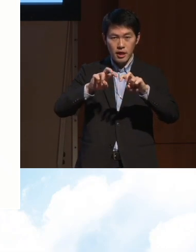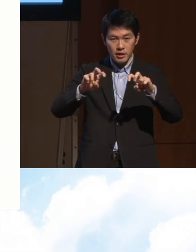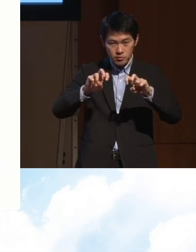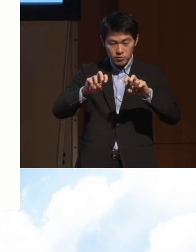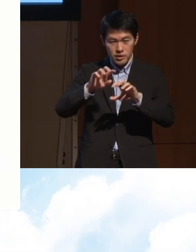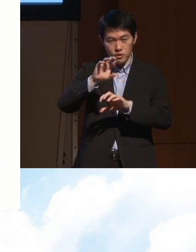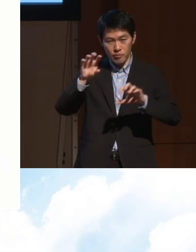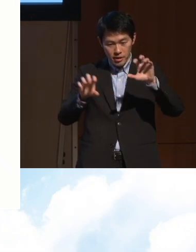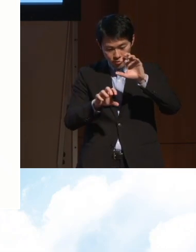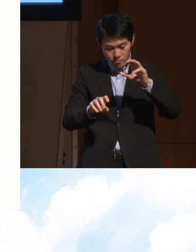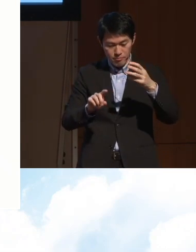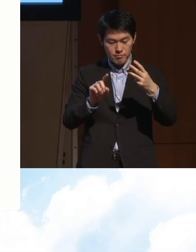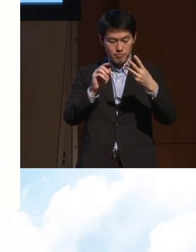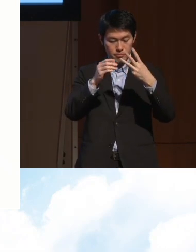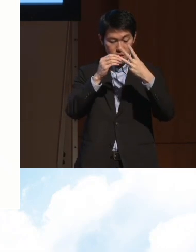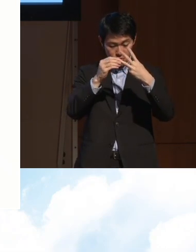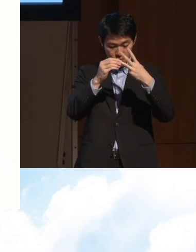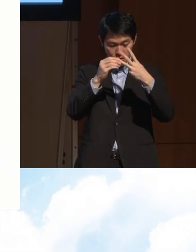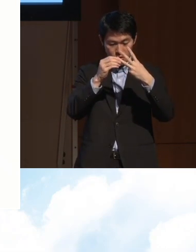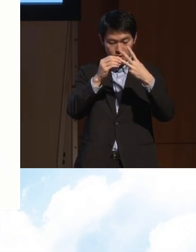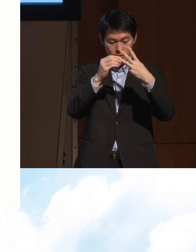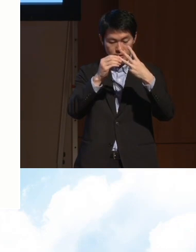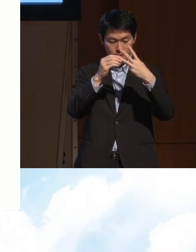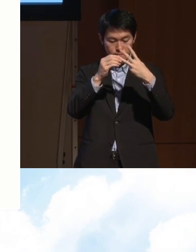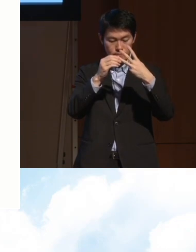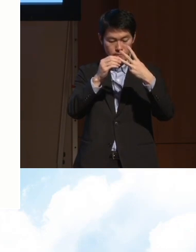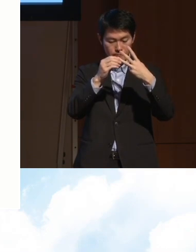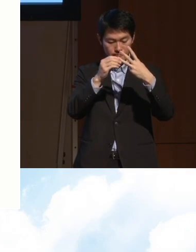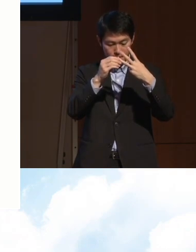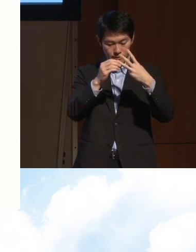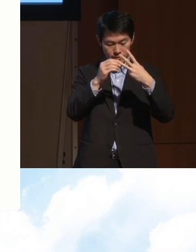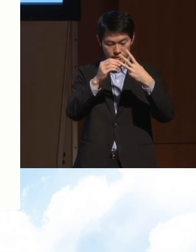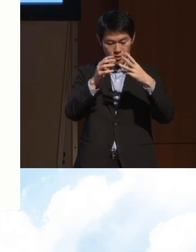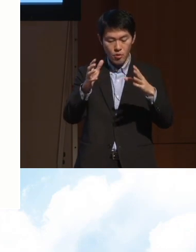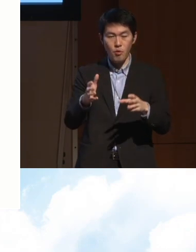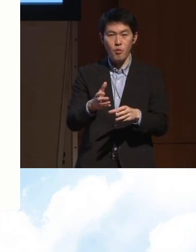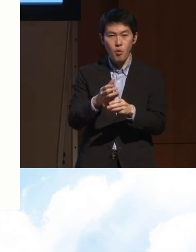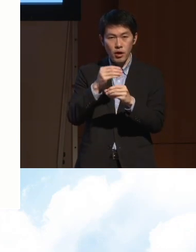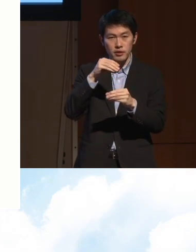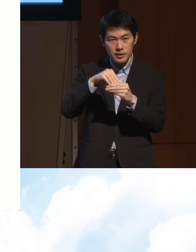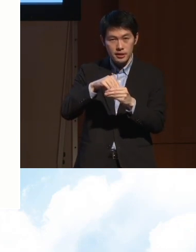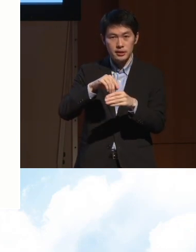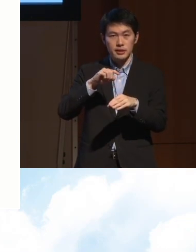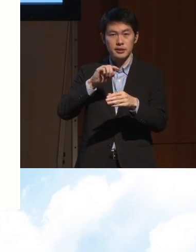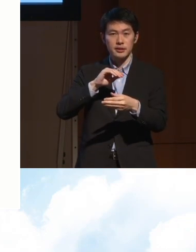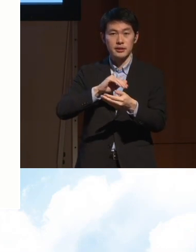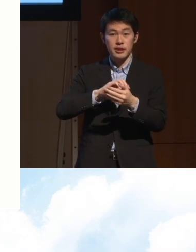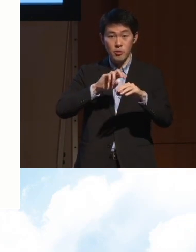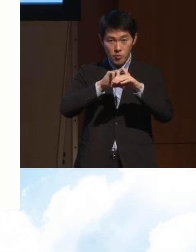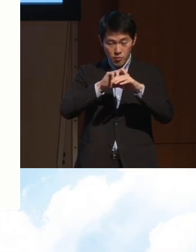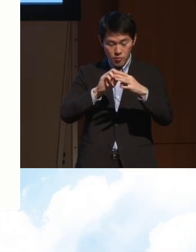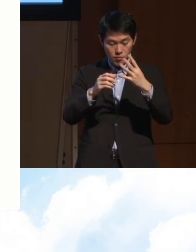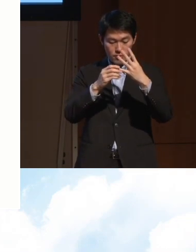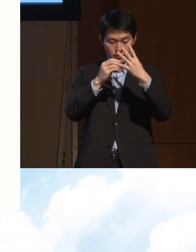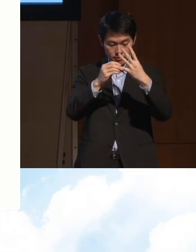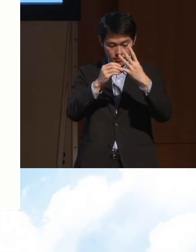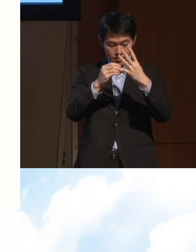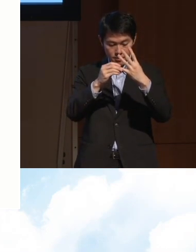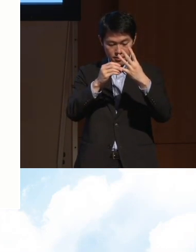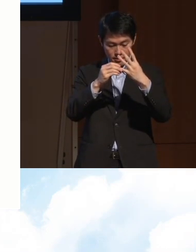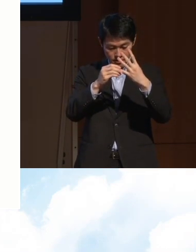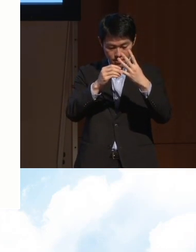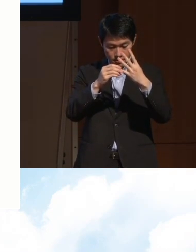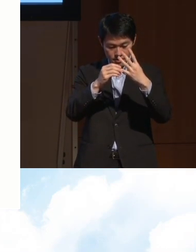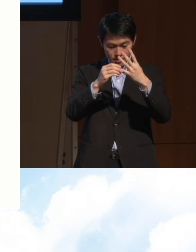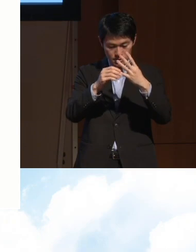comprehensive medical care. And fourth one is human resource development and international